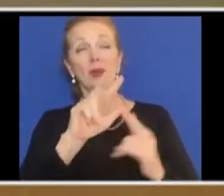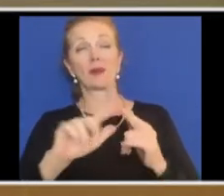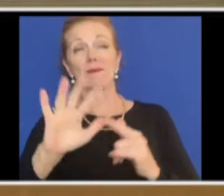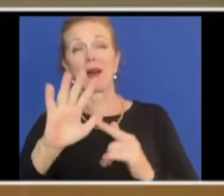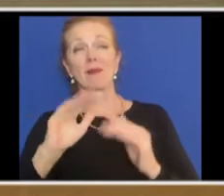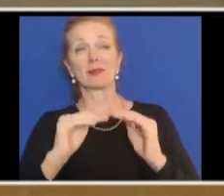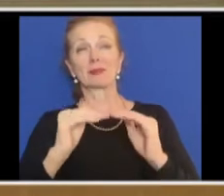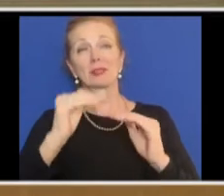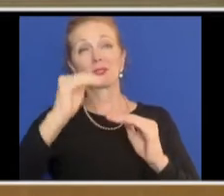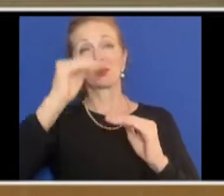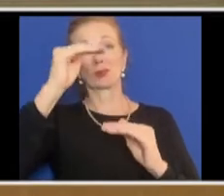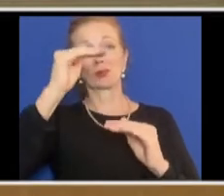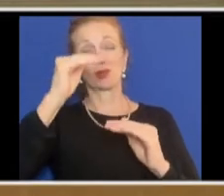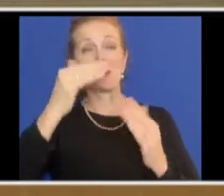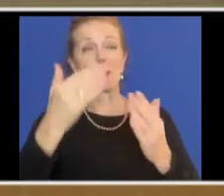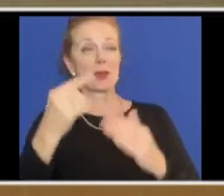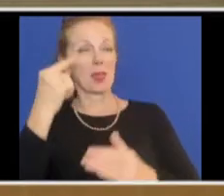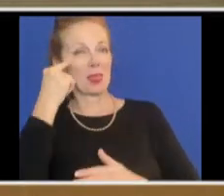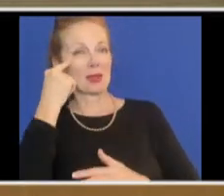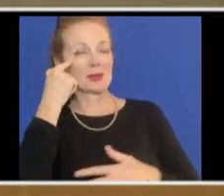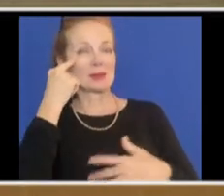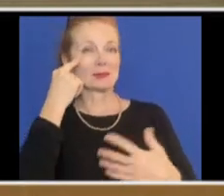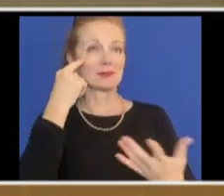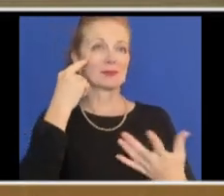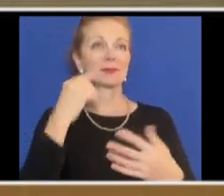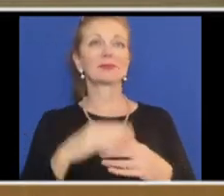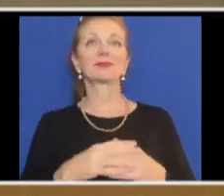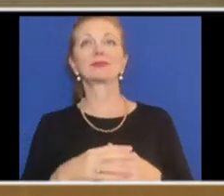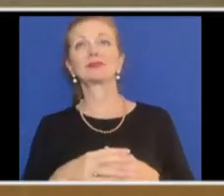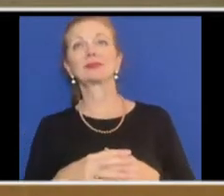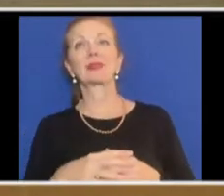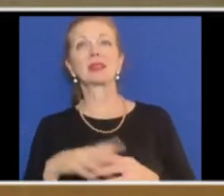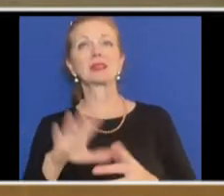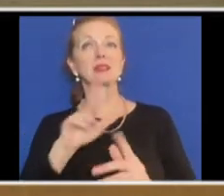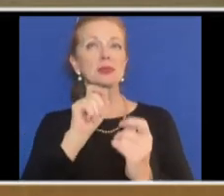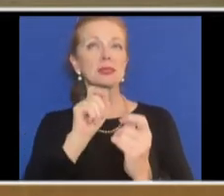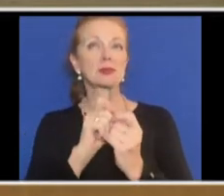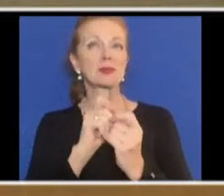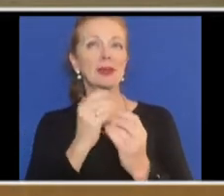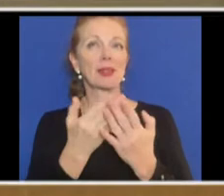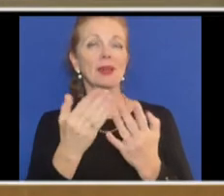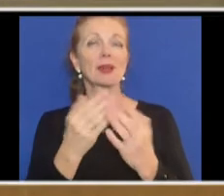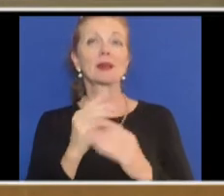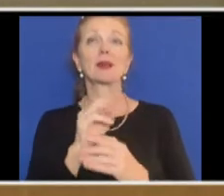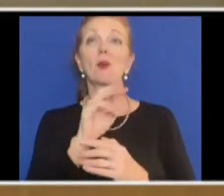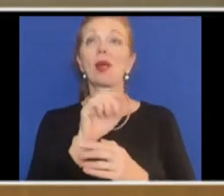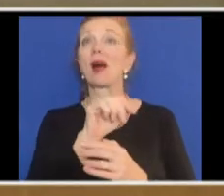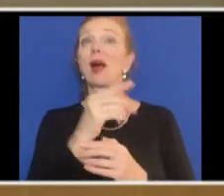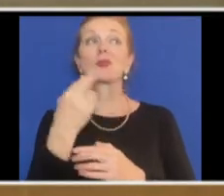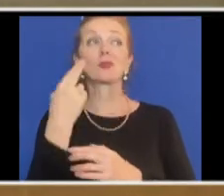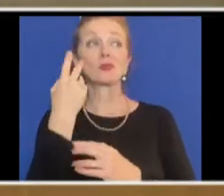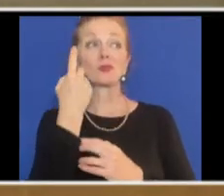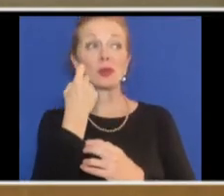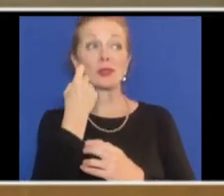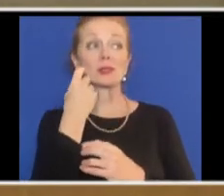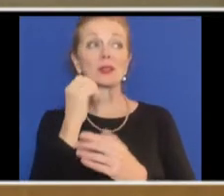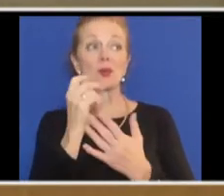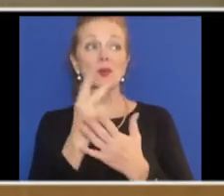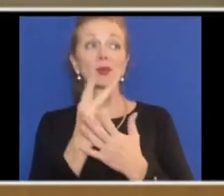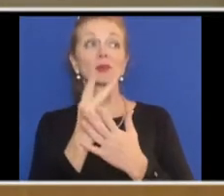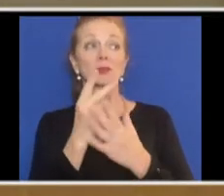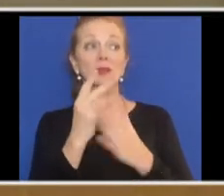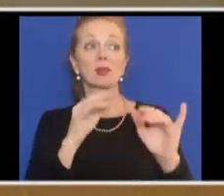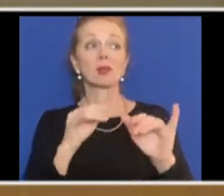think this is very specific item well another recent approved conventional